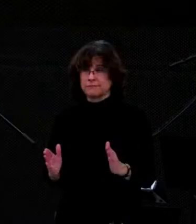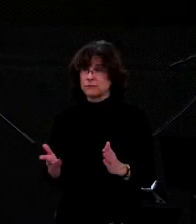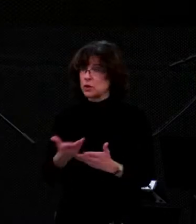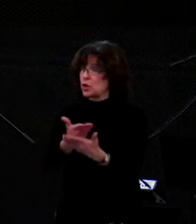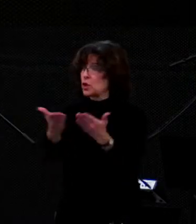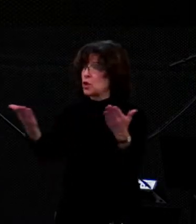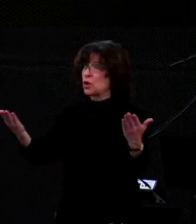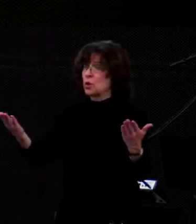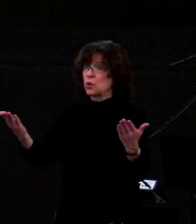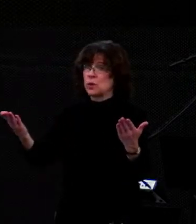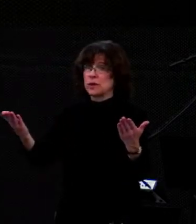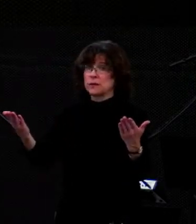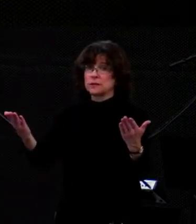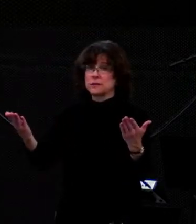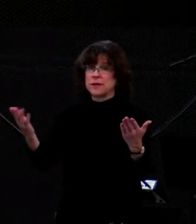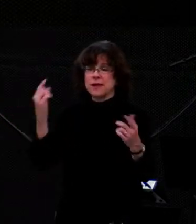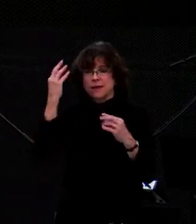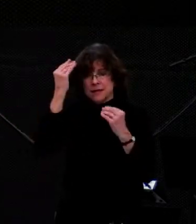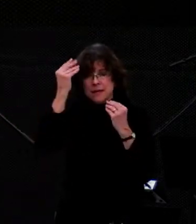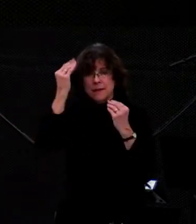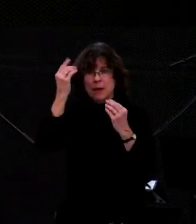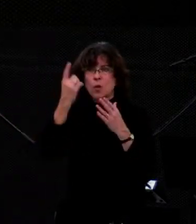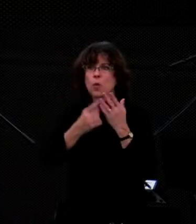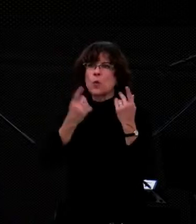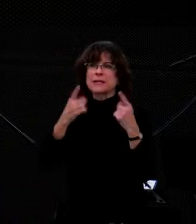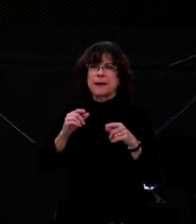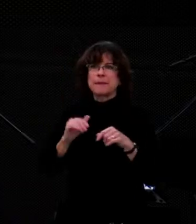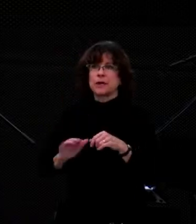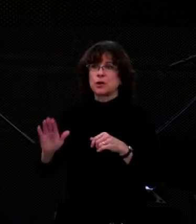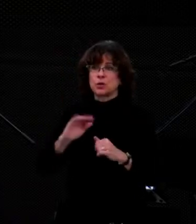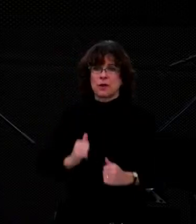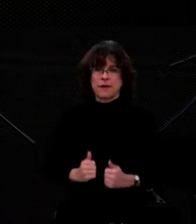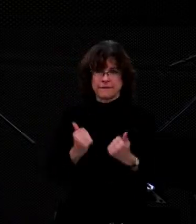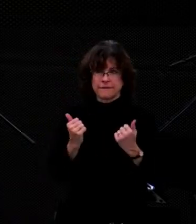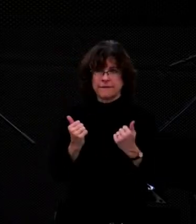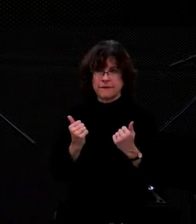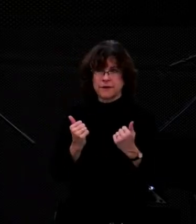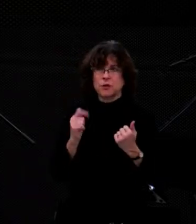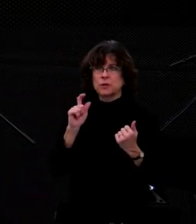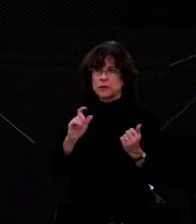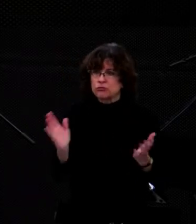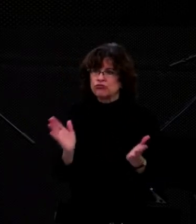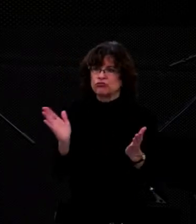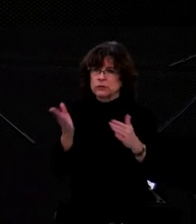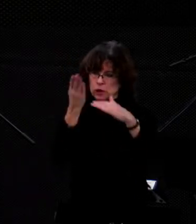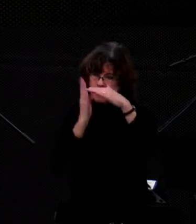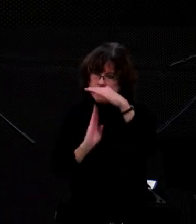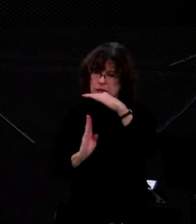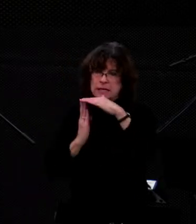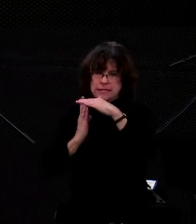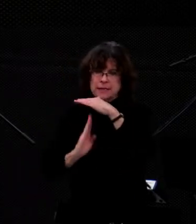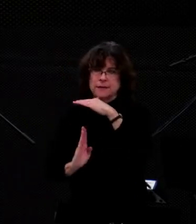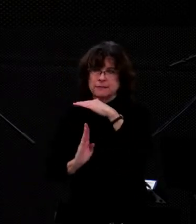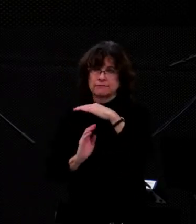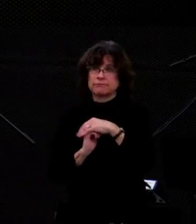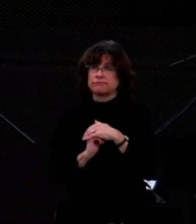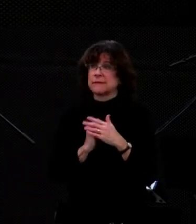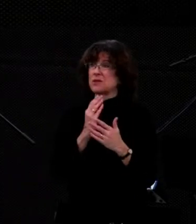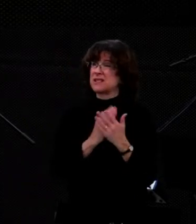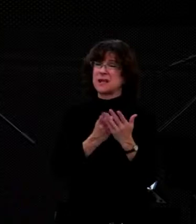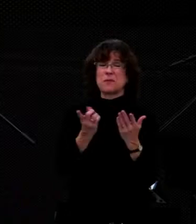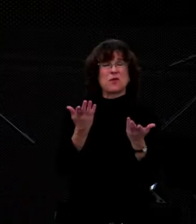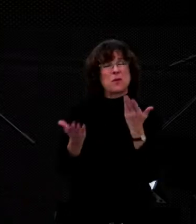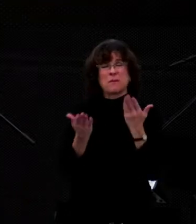cultivate humility in your life? This might be just one thing that might help along the way. Those who are here this morning that maybe have never put their faith and